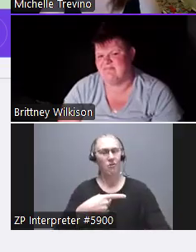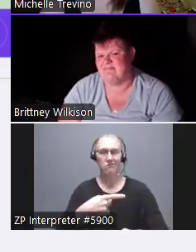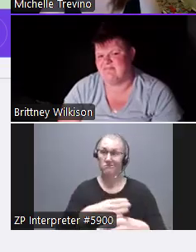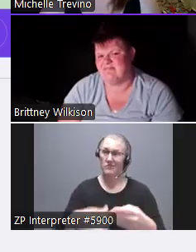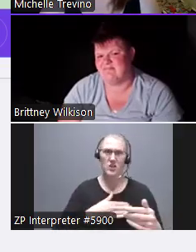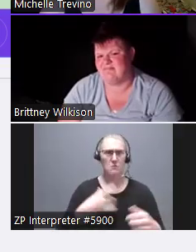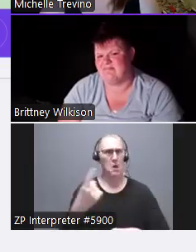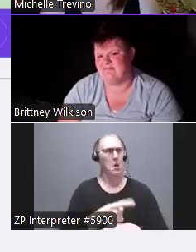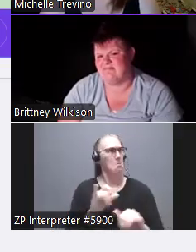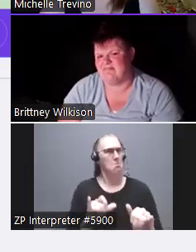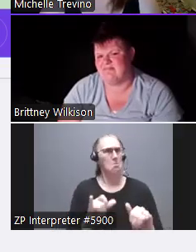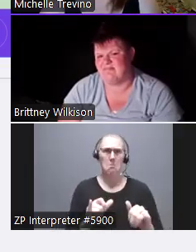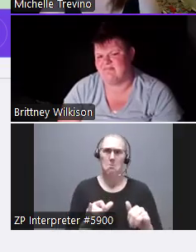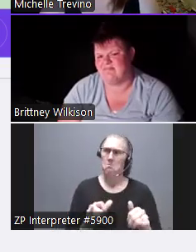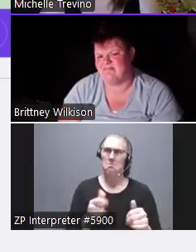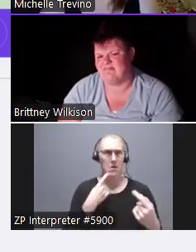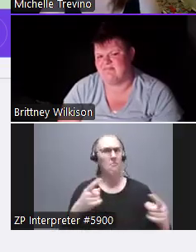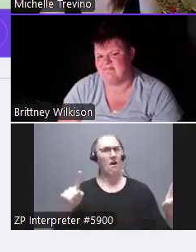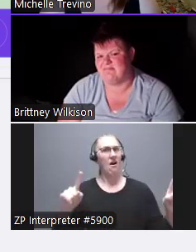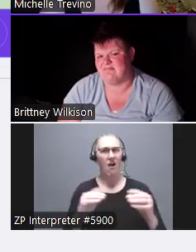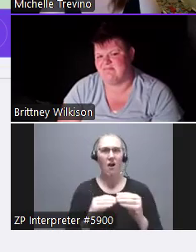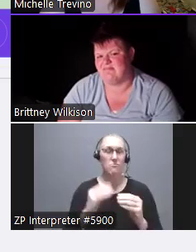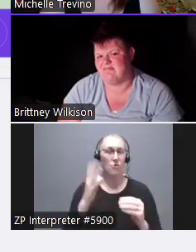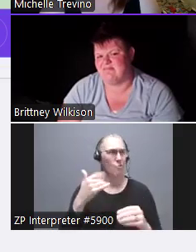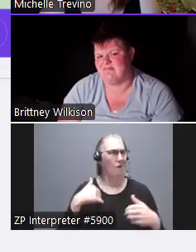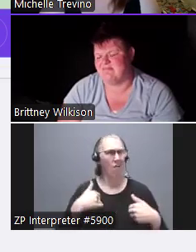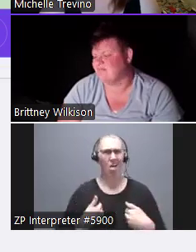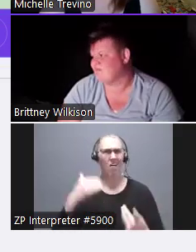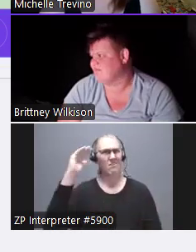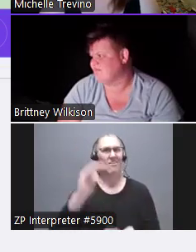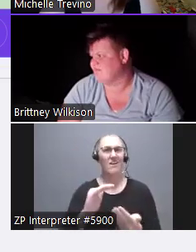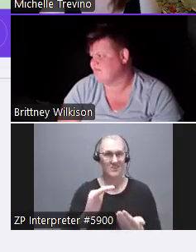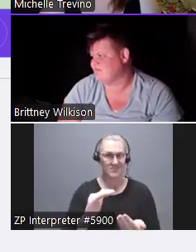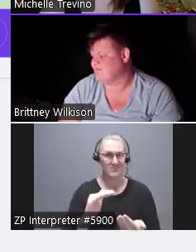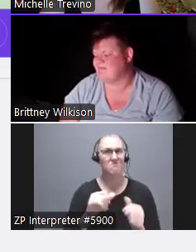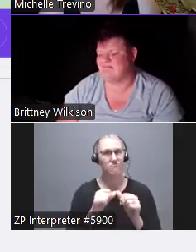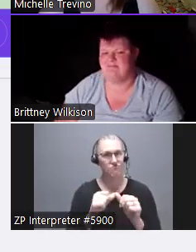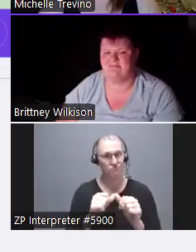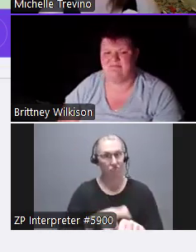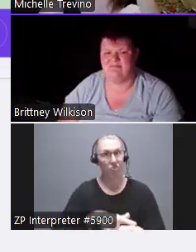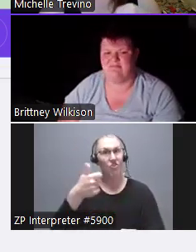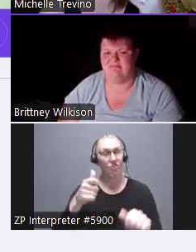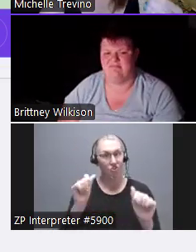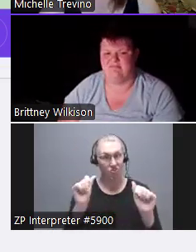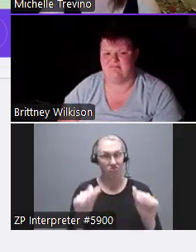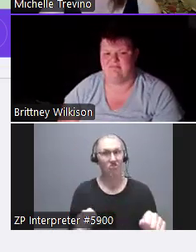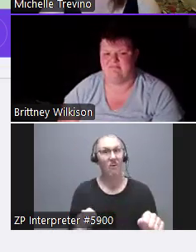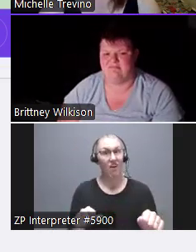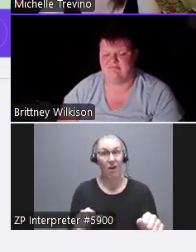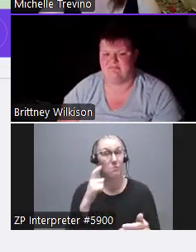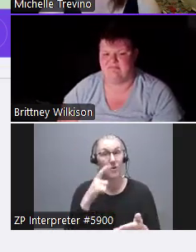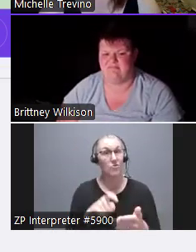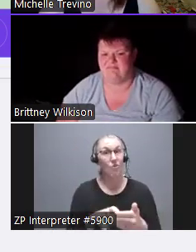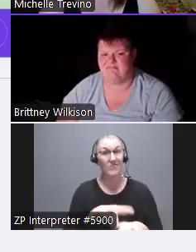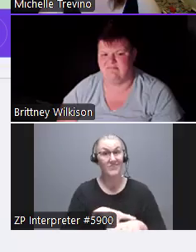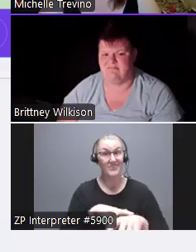more accomplished because you haven't been so tired, right? But at the same time, even though it's giving you all of